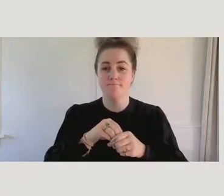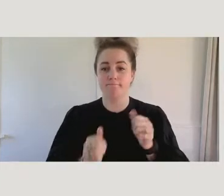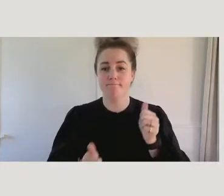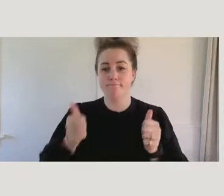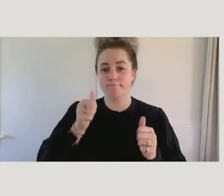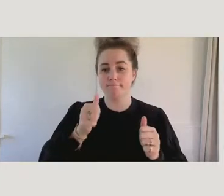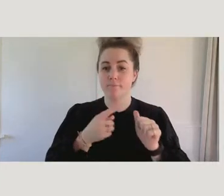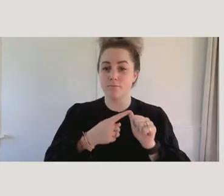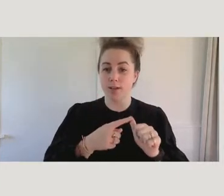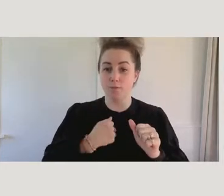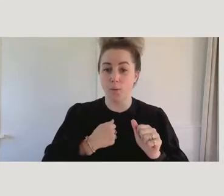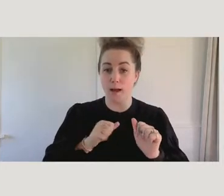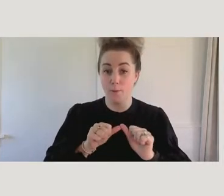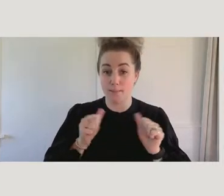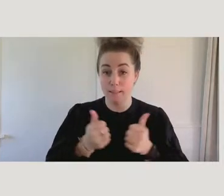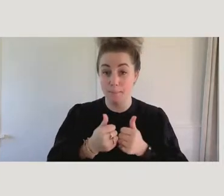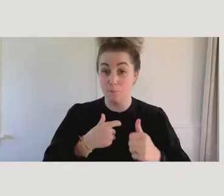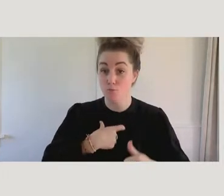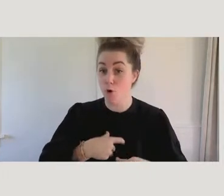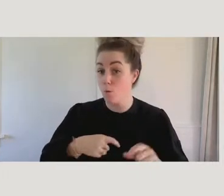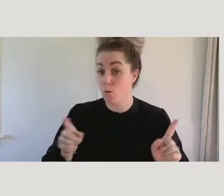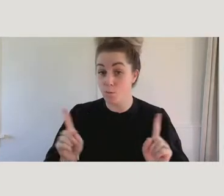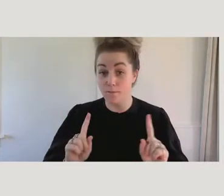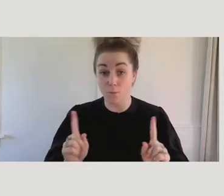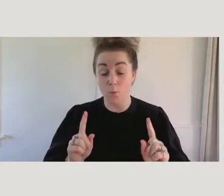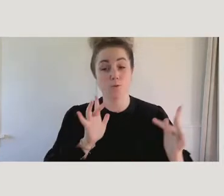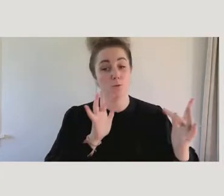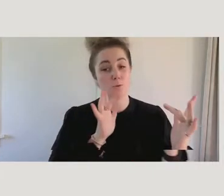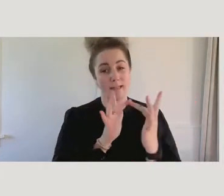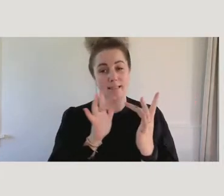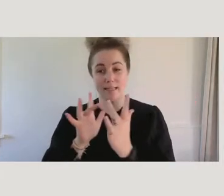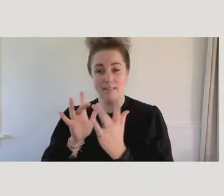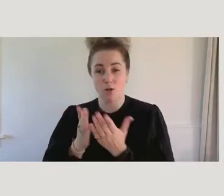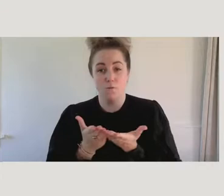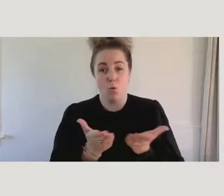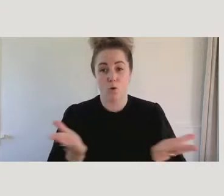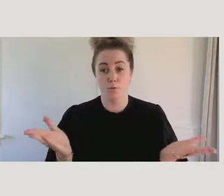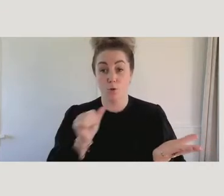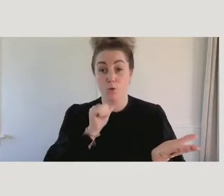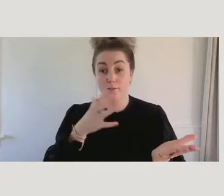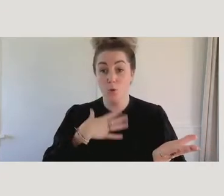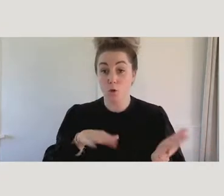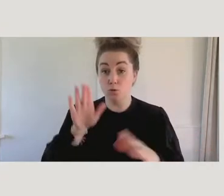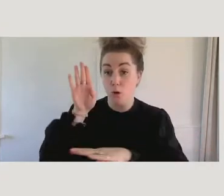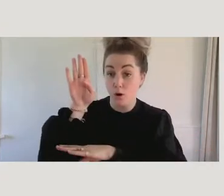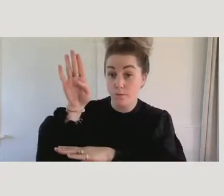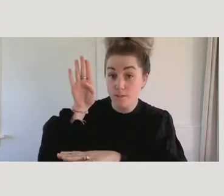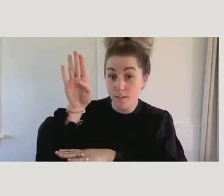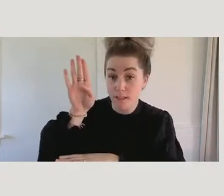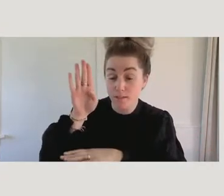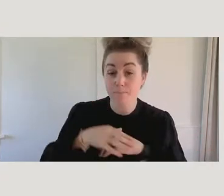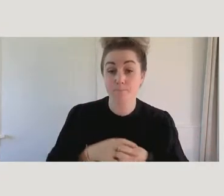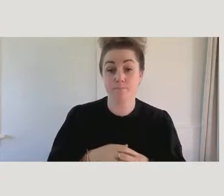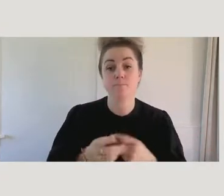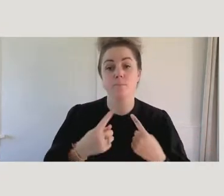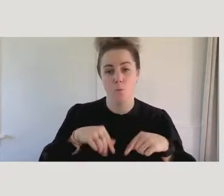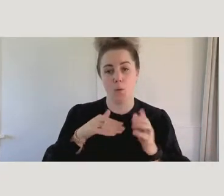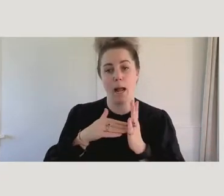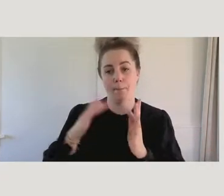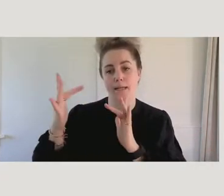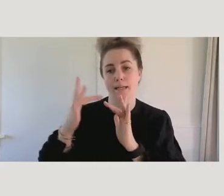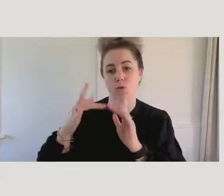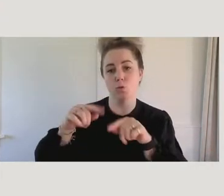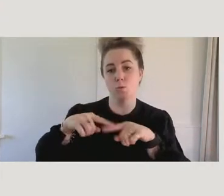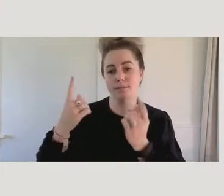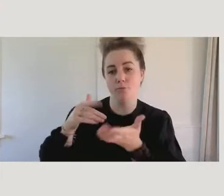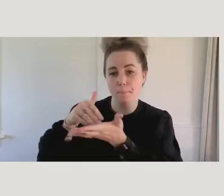and really my role is to be a connector for you if you are wanting to go overseas we help connect you to